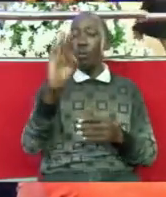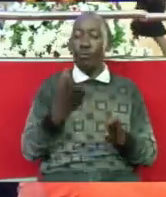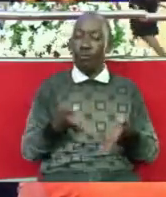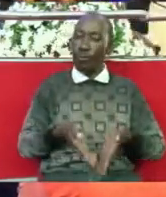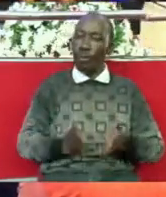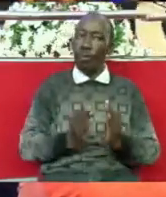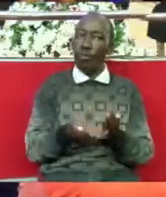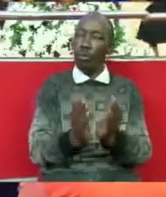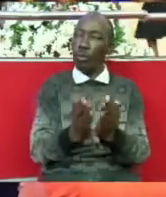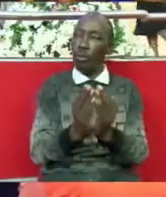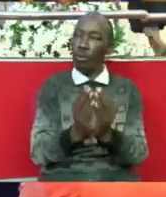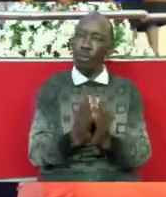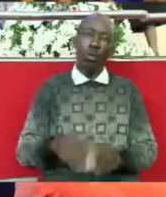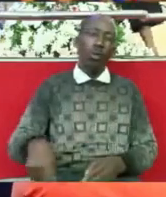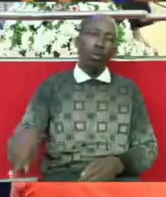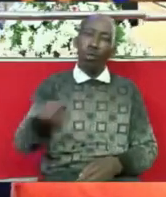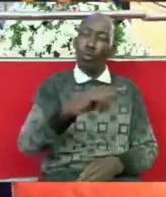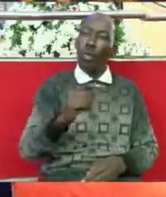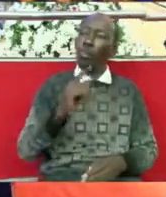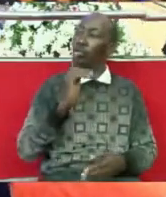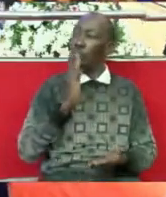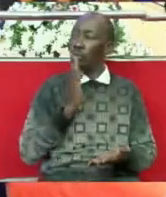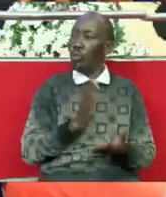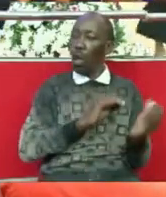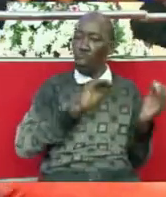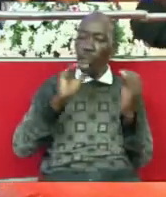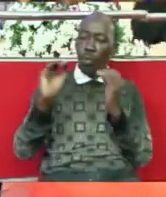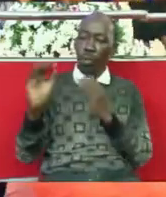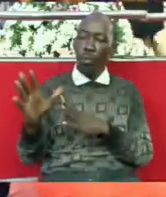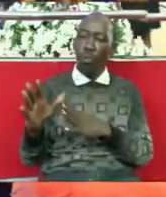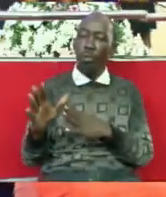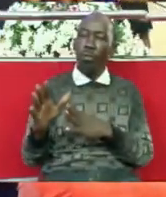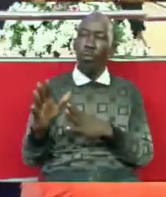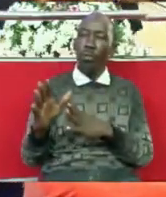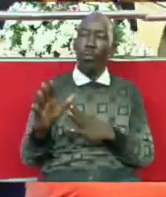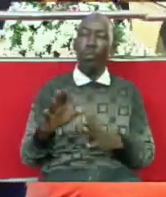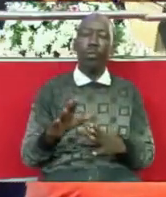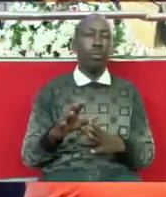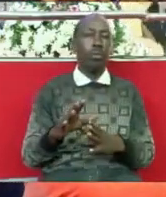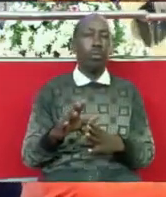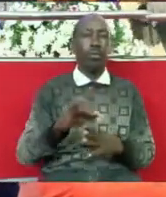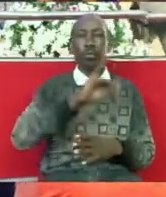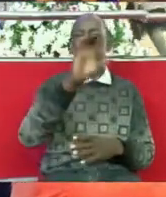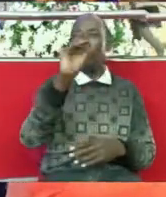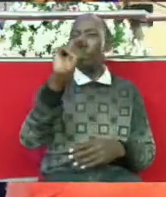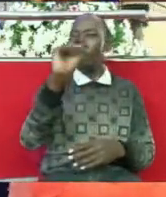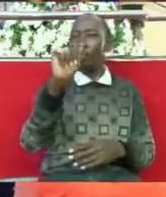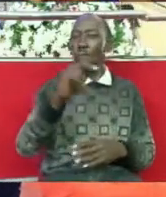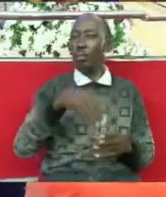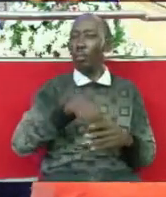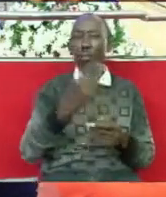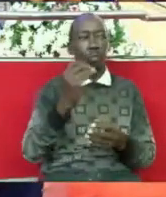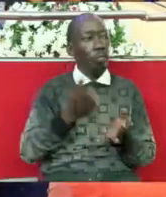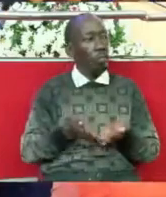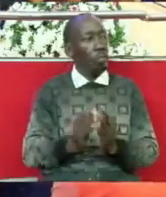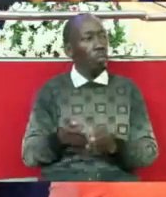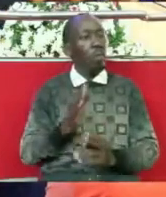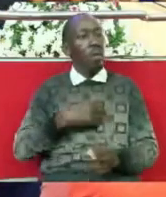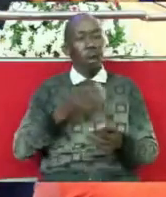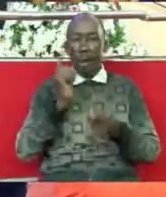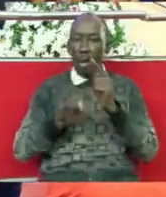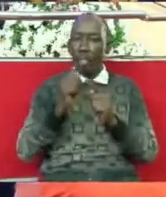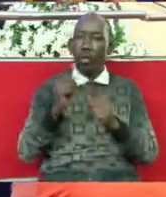are throwing Jonah out of the boat, and we are coming running to the